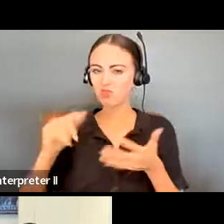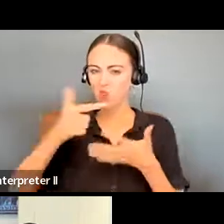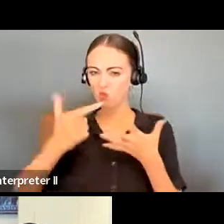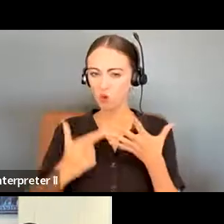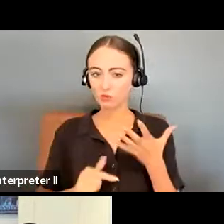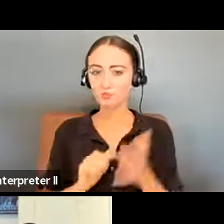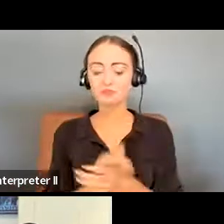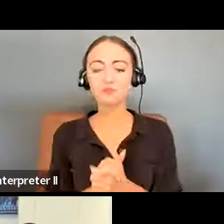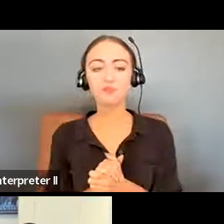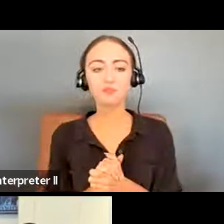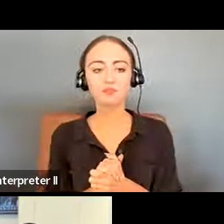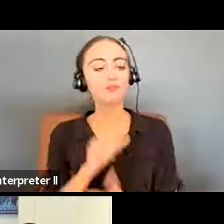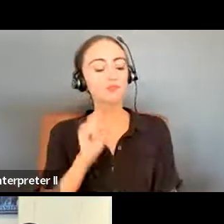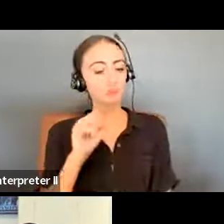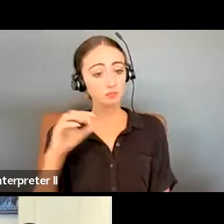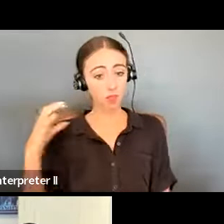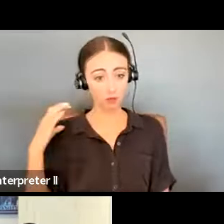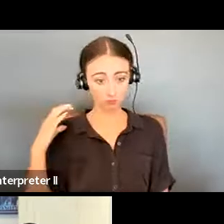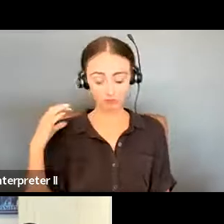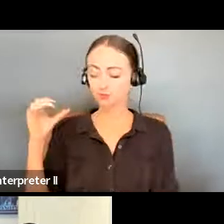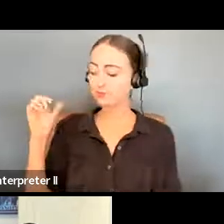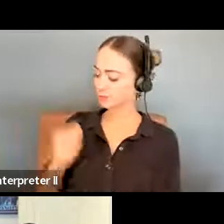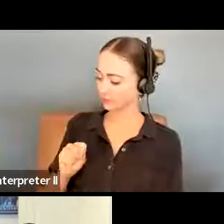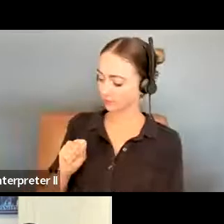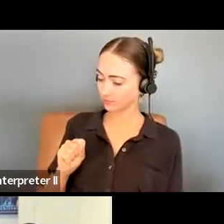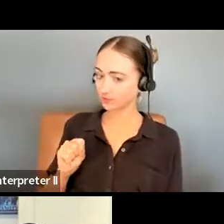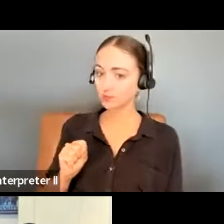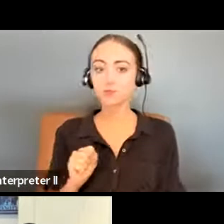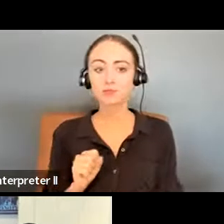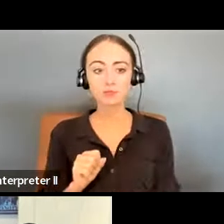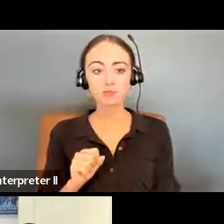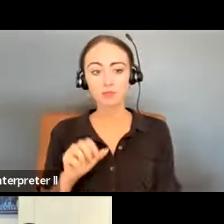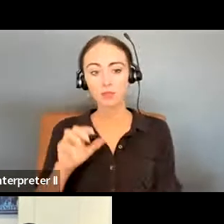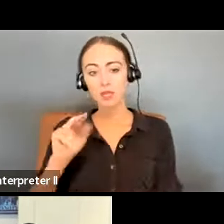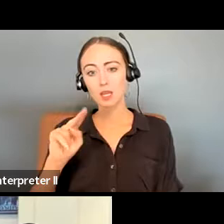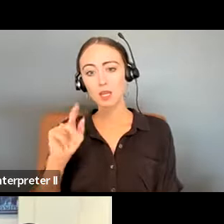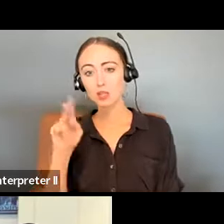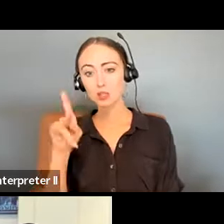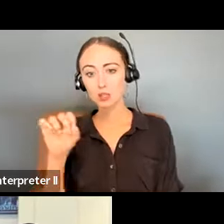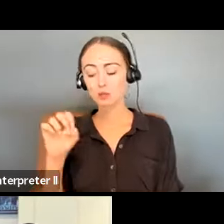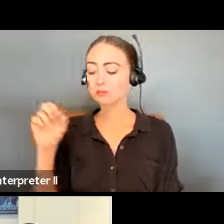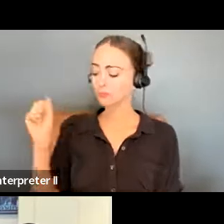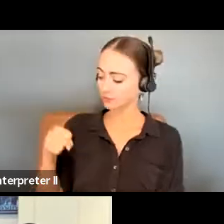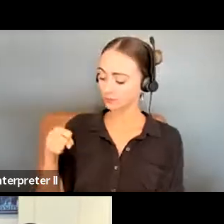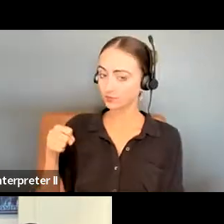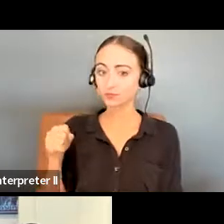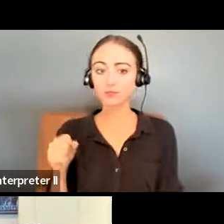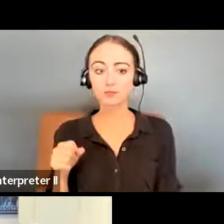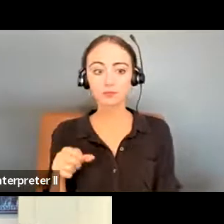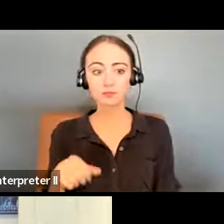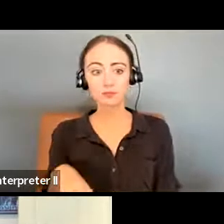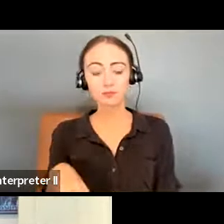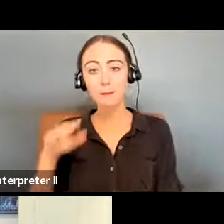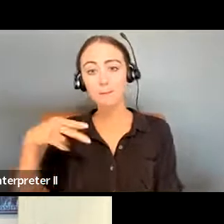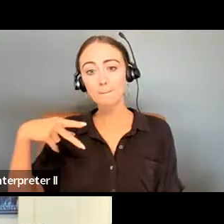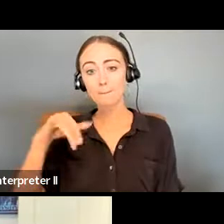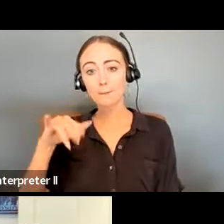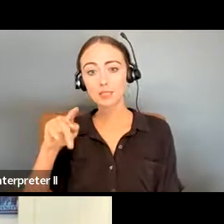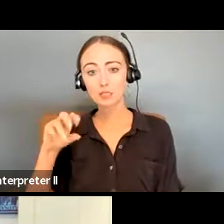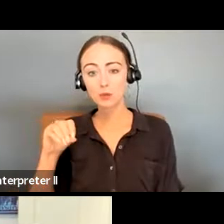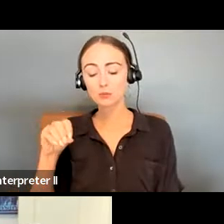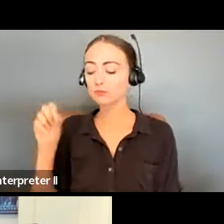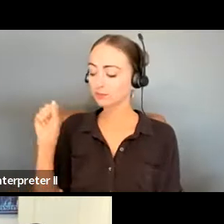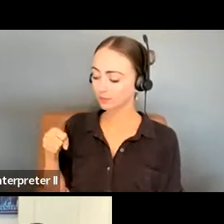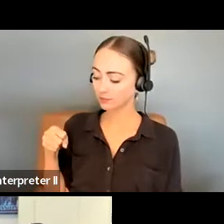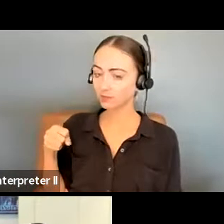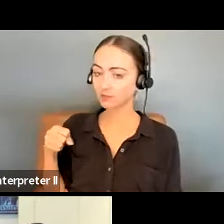roll? Chairman Mendelson. Yes. Chairman Mendelson votes yes. Councilmember Nadeau. Yes. Councilmember Nadeau votes yes. Councilmember Pinto. Yes.